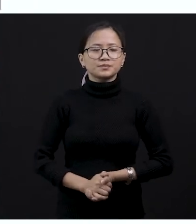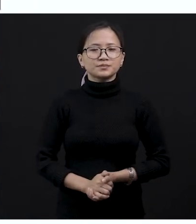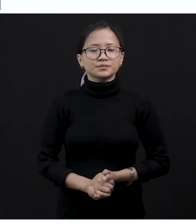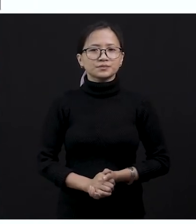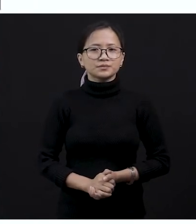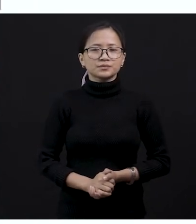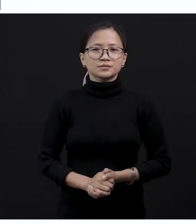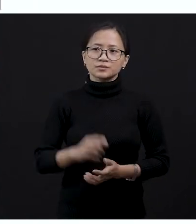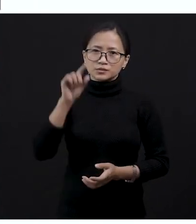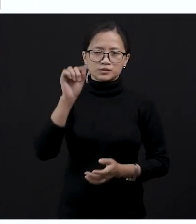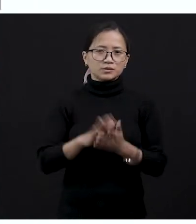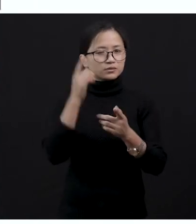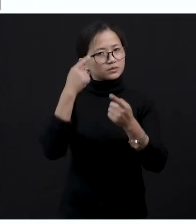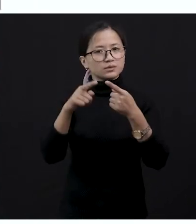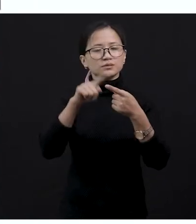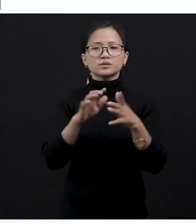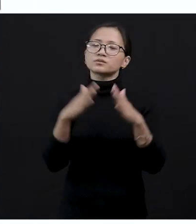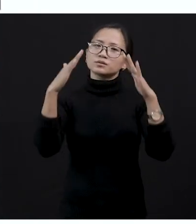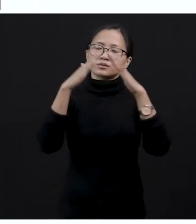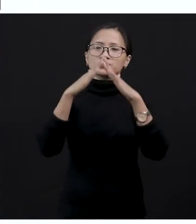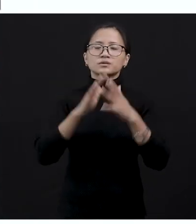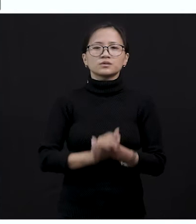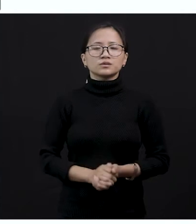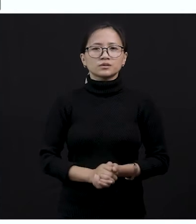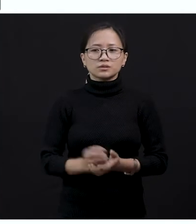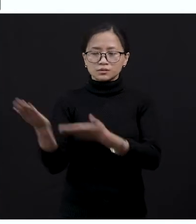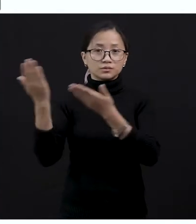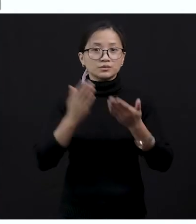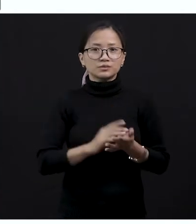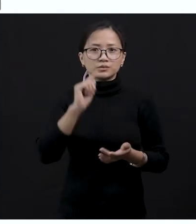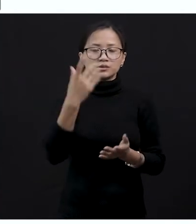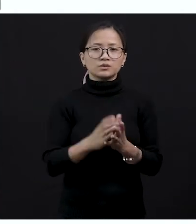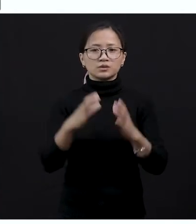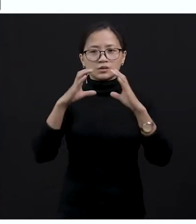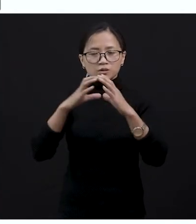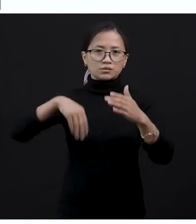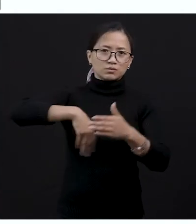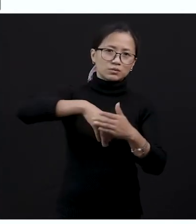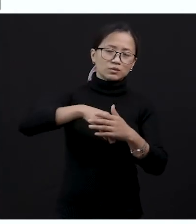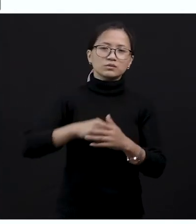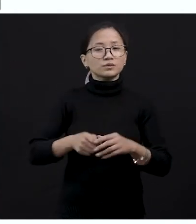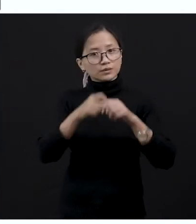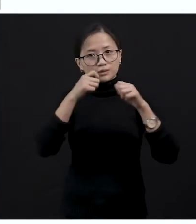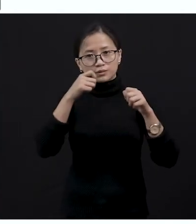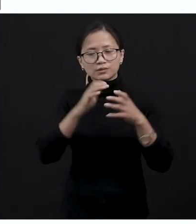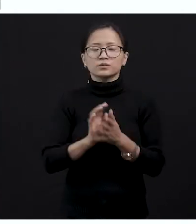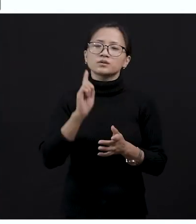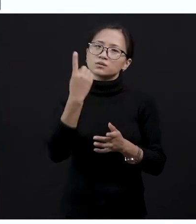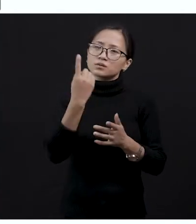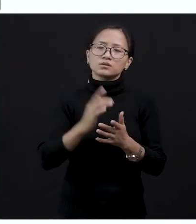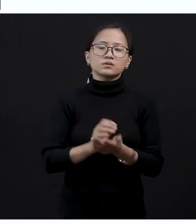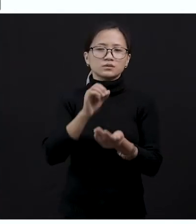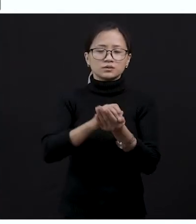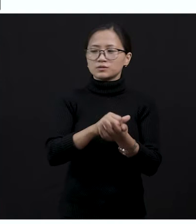Now we can also do an experiment at home. You just bring one bowl or a balloon, okay? And then